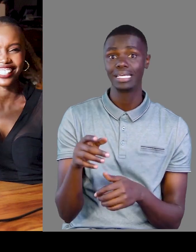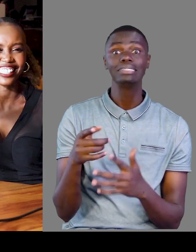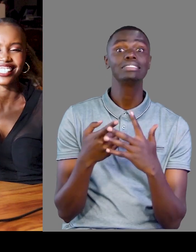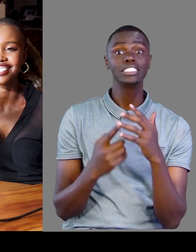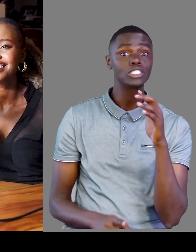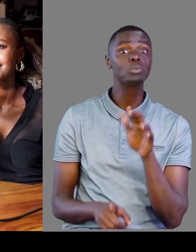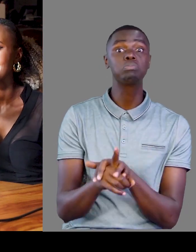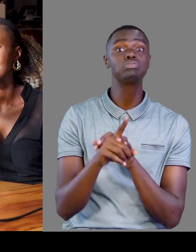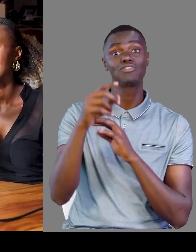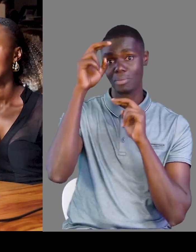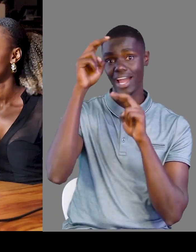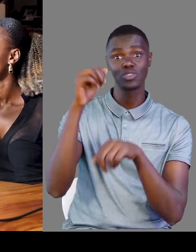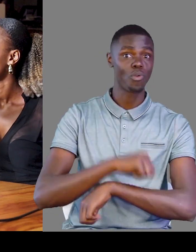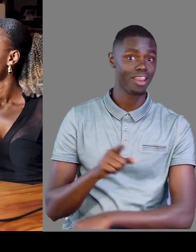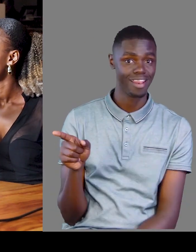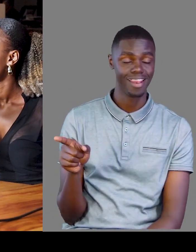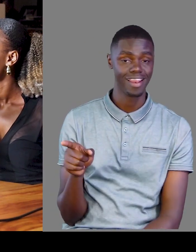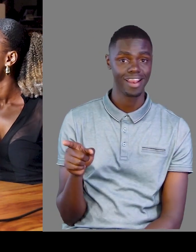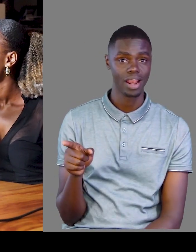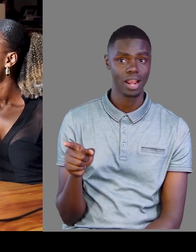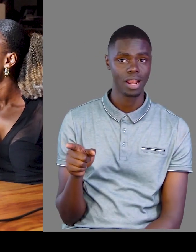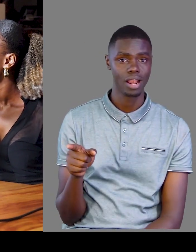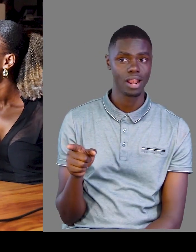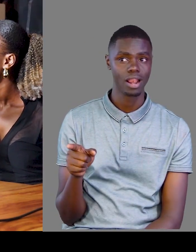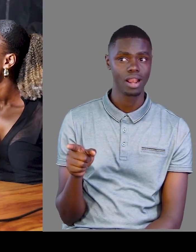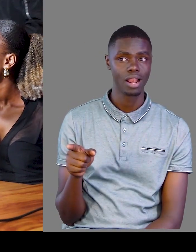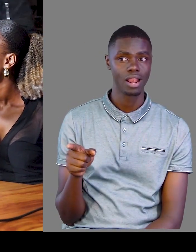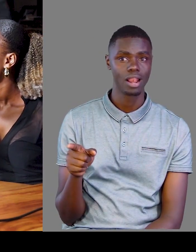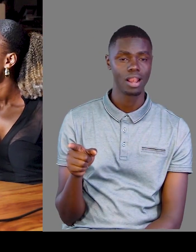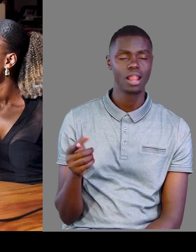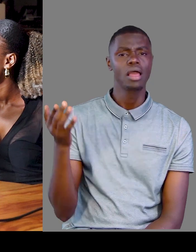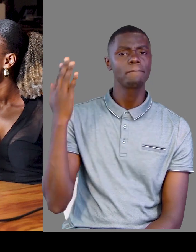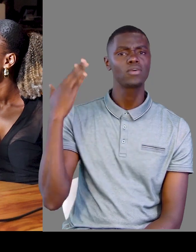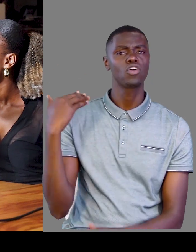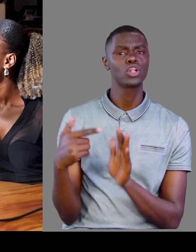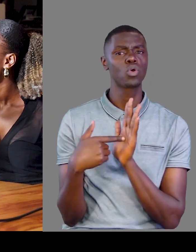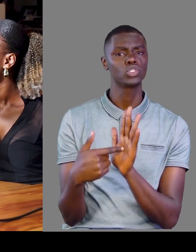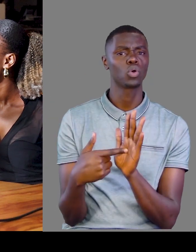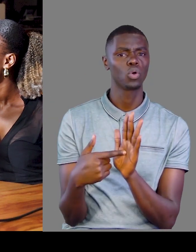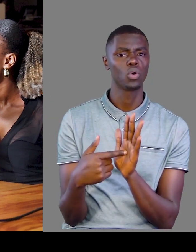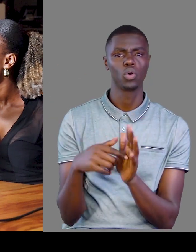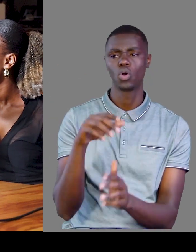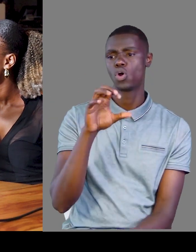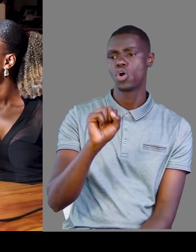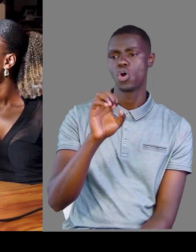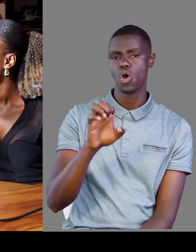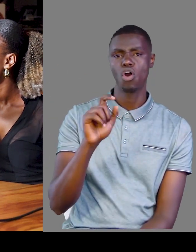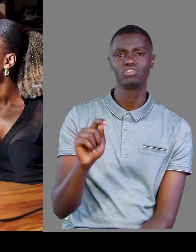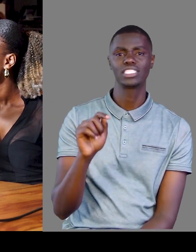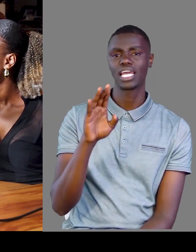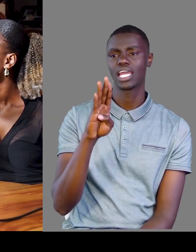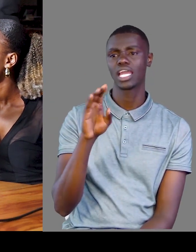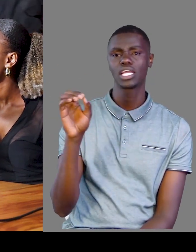High school. You used to do it then? Nilikuwa sure. ya masetbook. No. Sasa